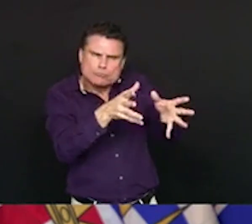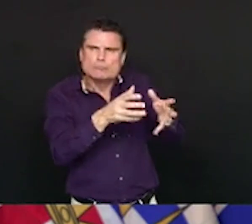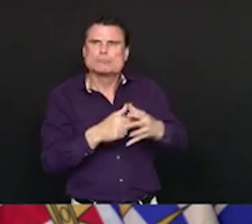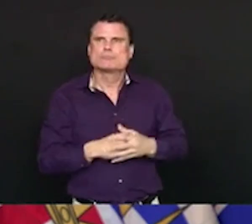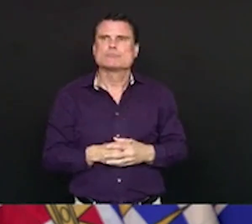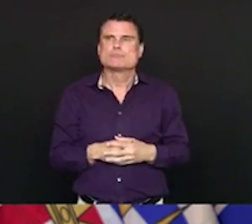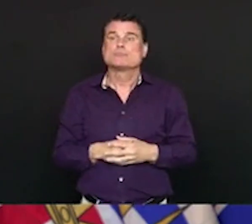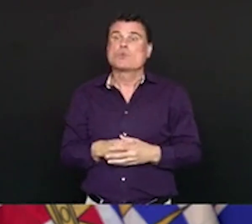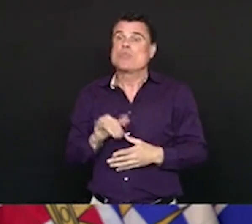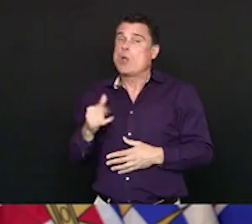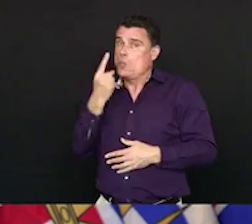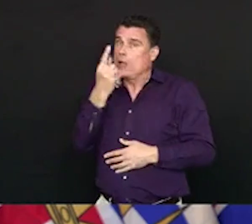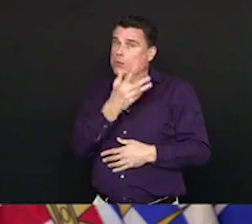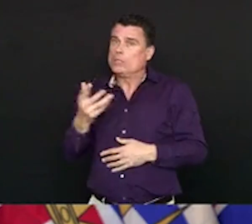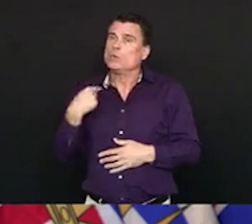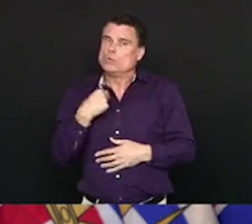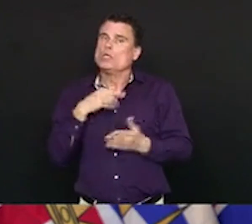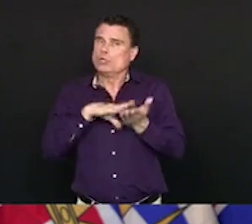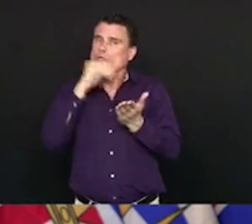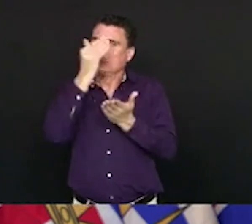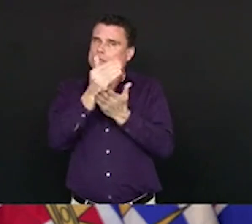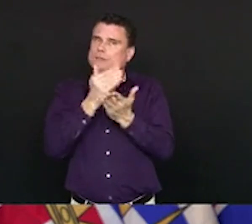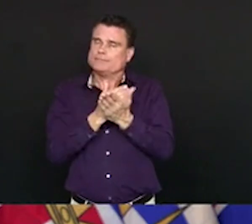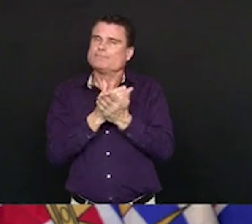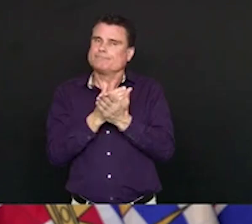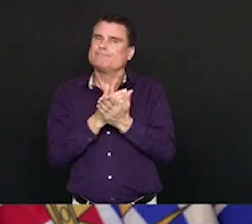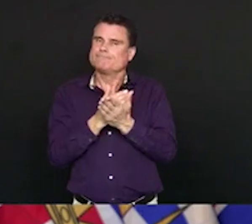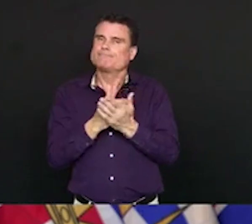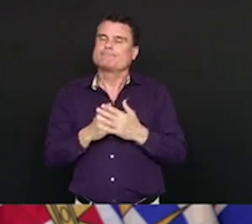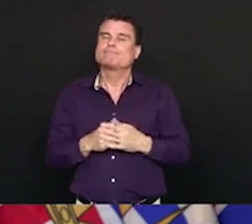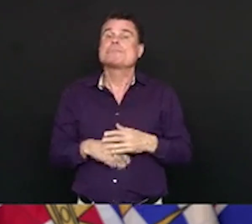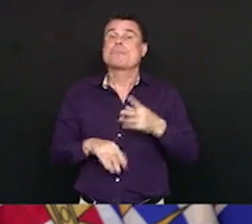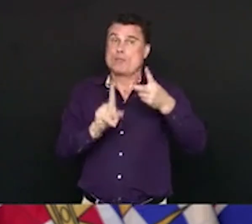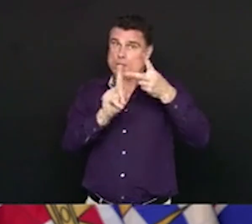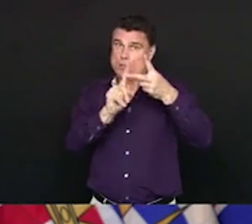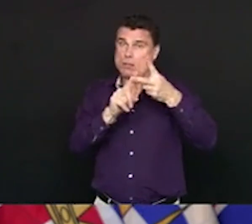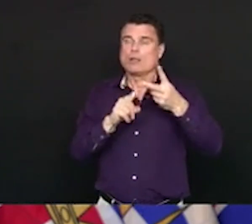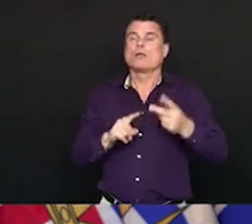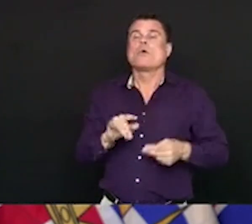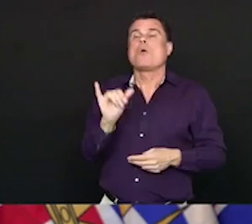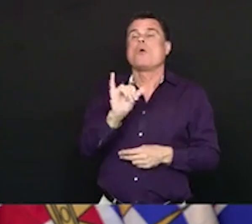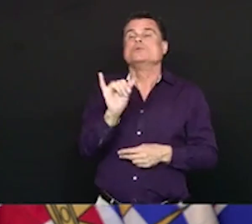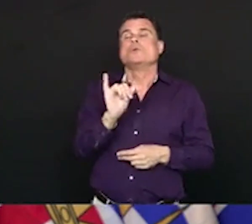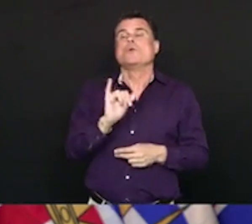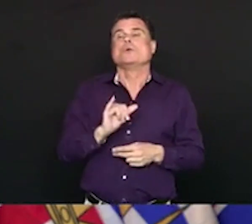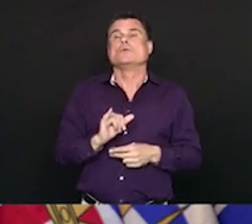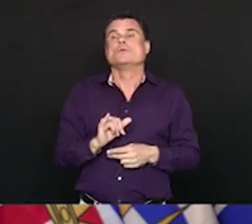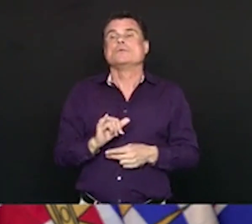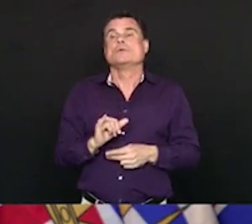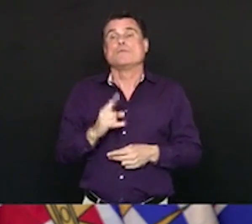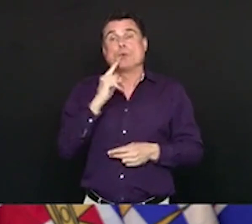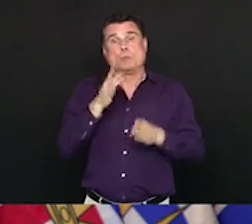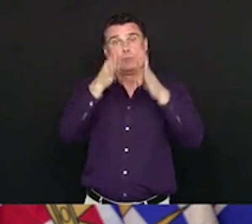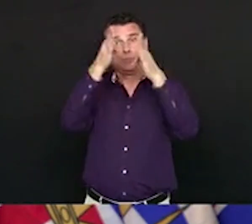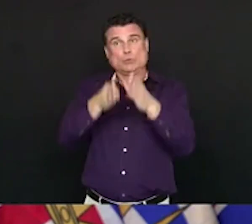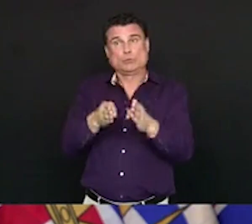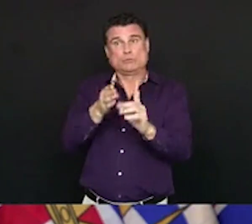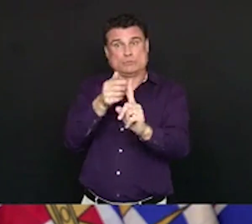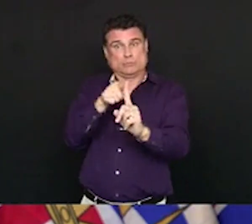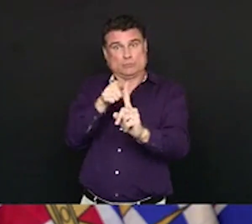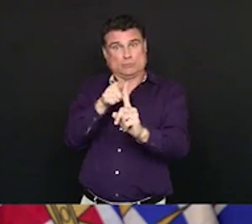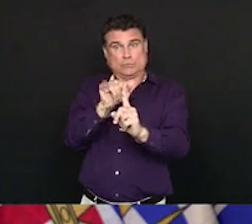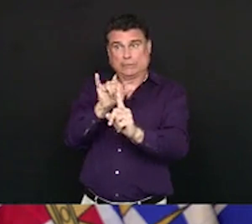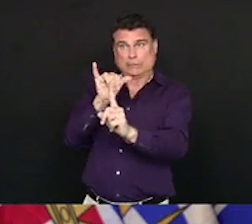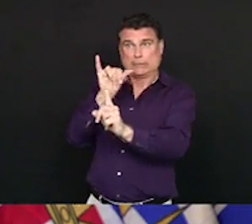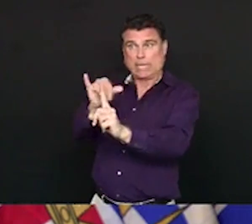safely recover at home cover things like, you know, we've always known that as you get older, your